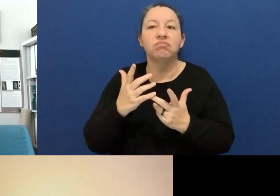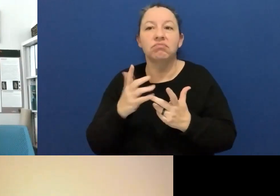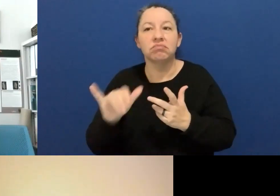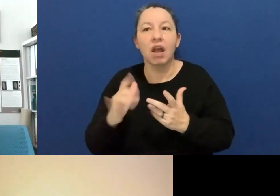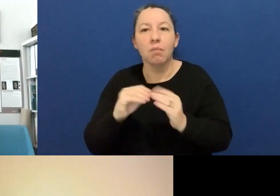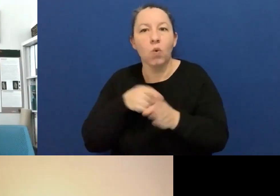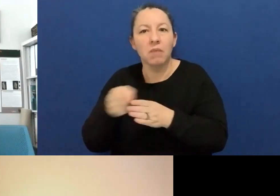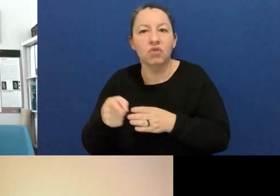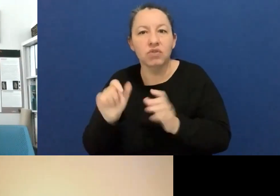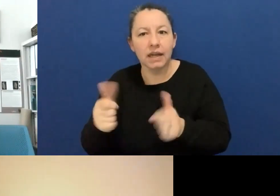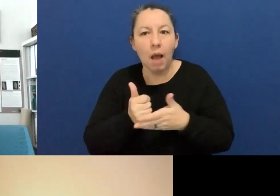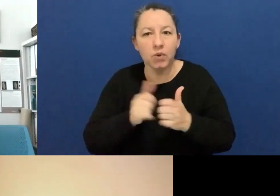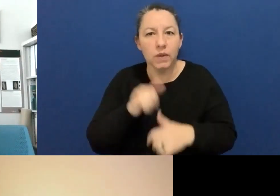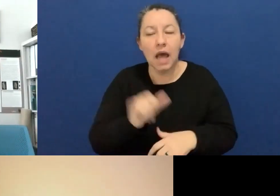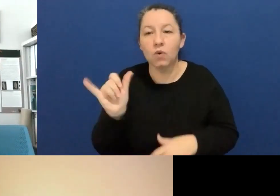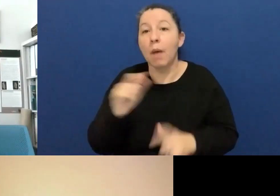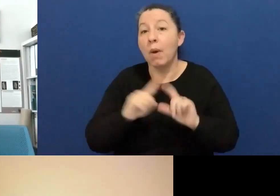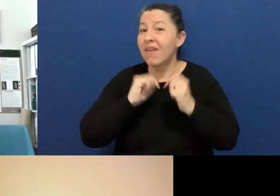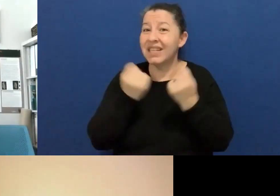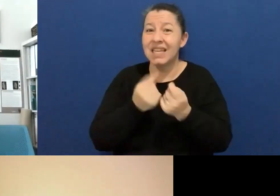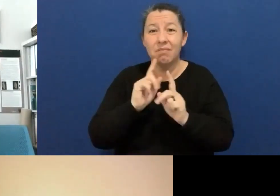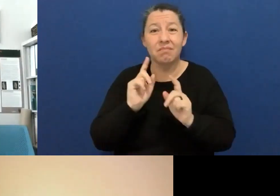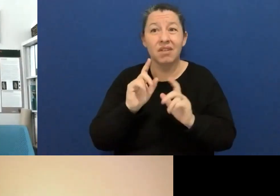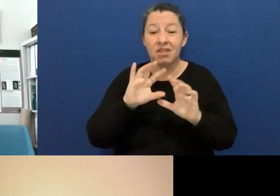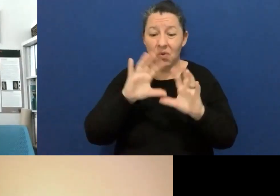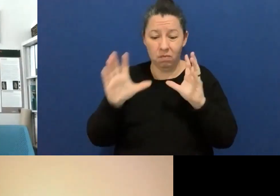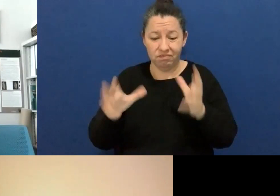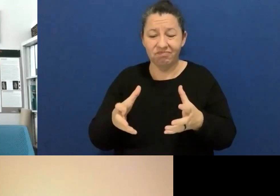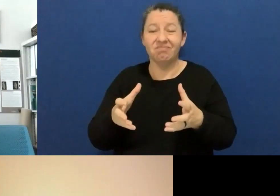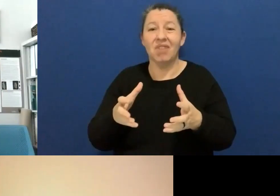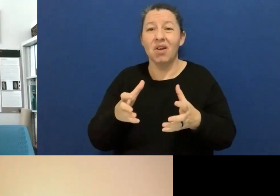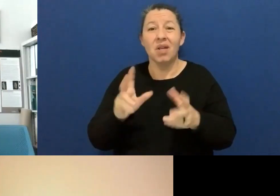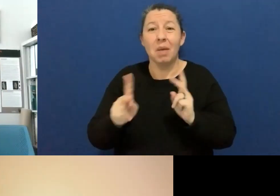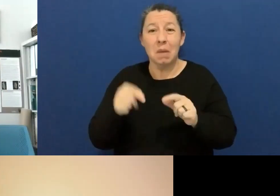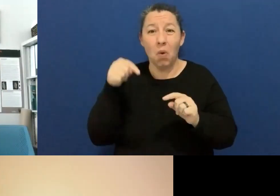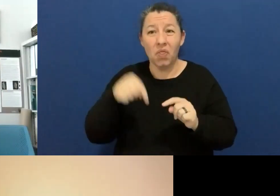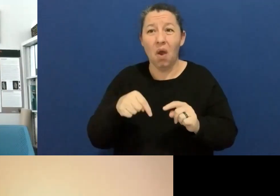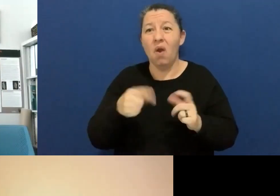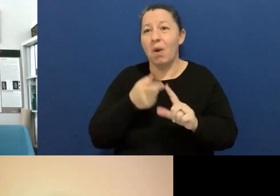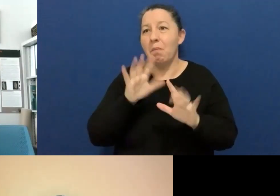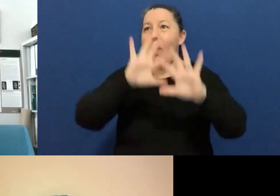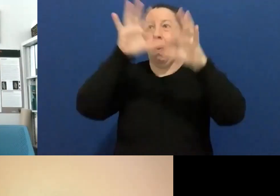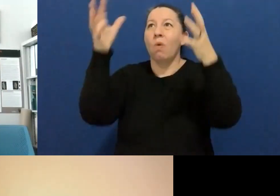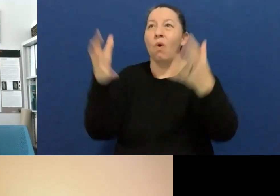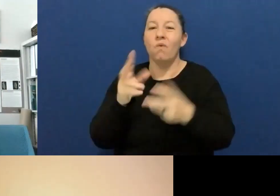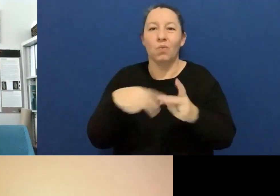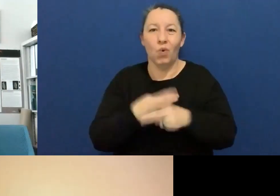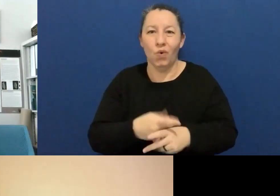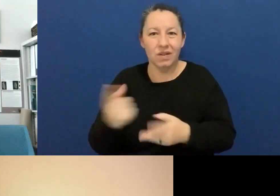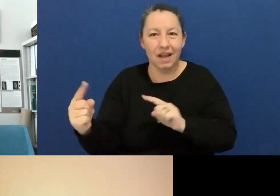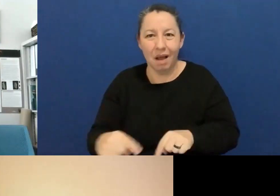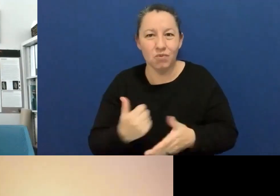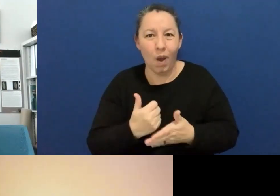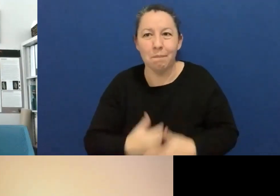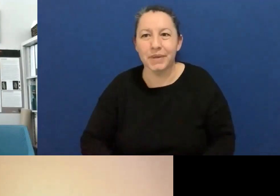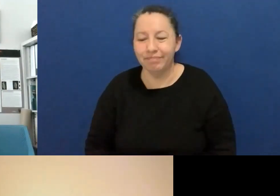we have a team of people from all around the world that come together to help. So. Okay,